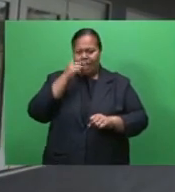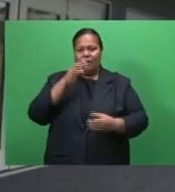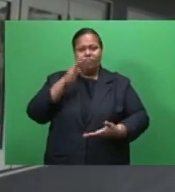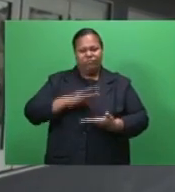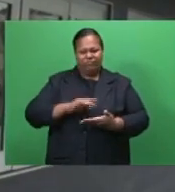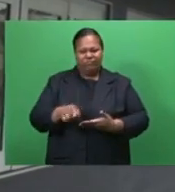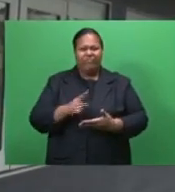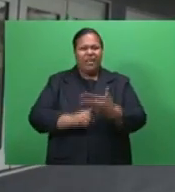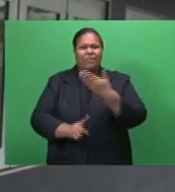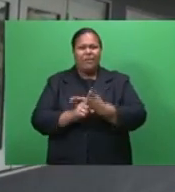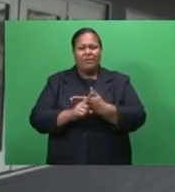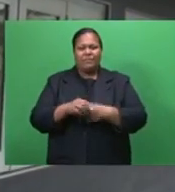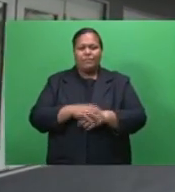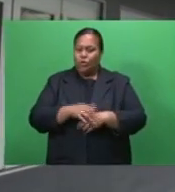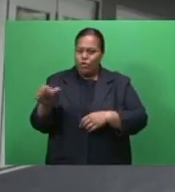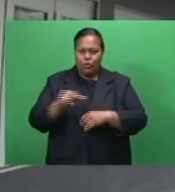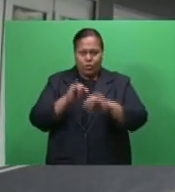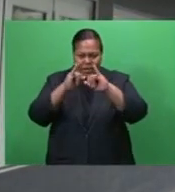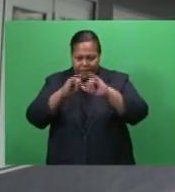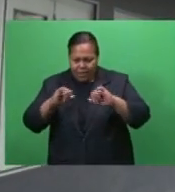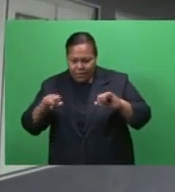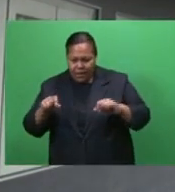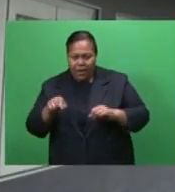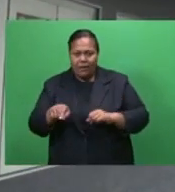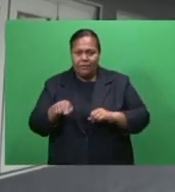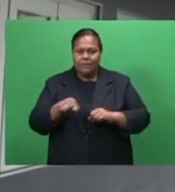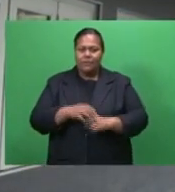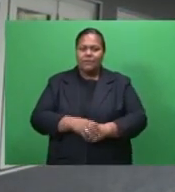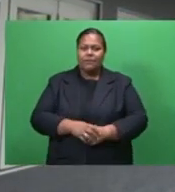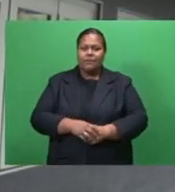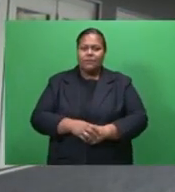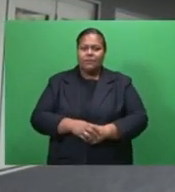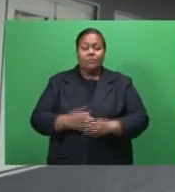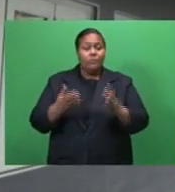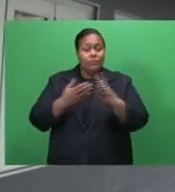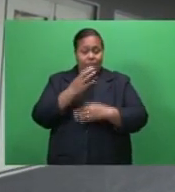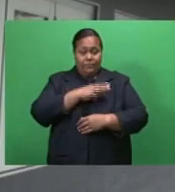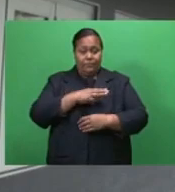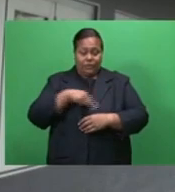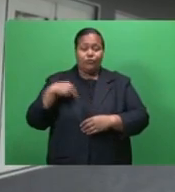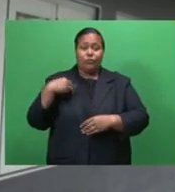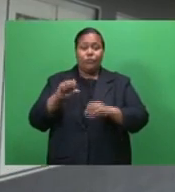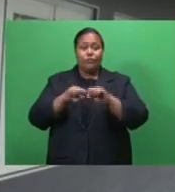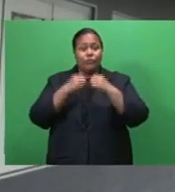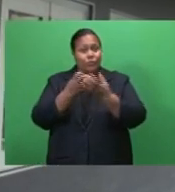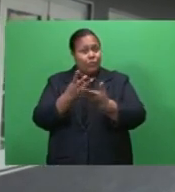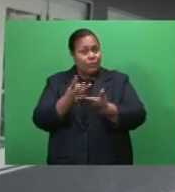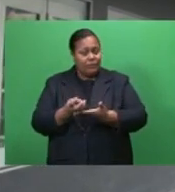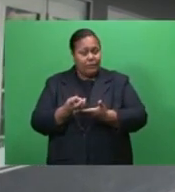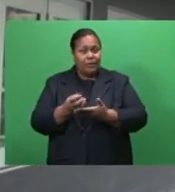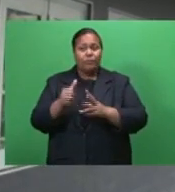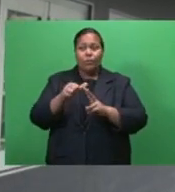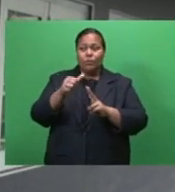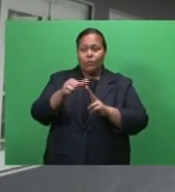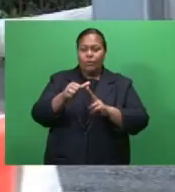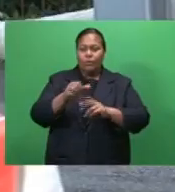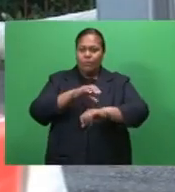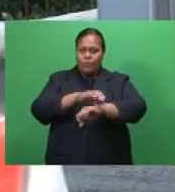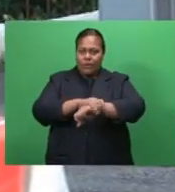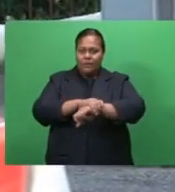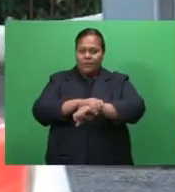be investigated through the Ministry of Social Affairs and also the police